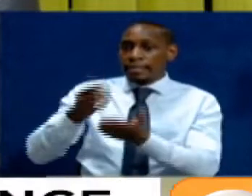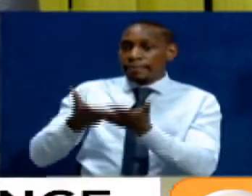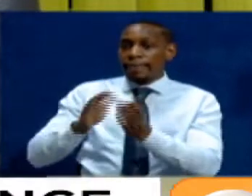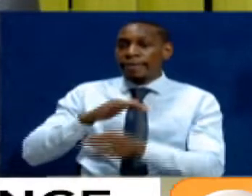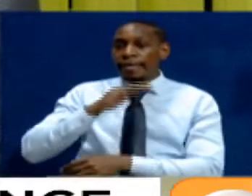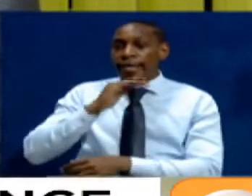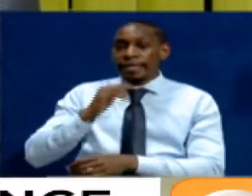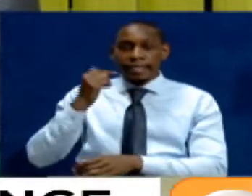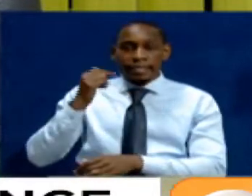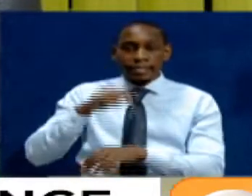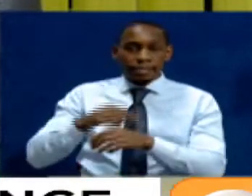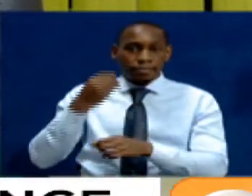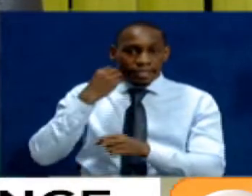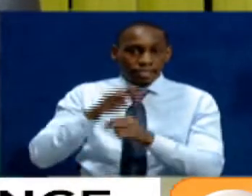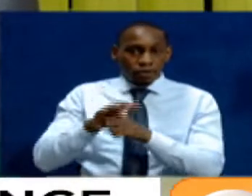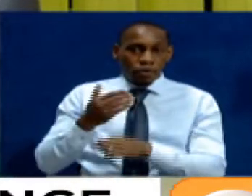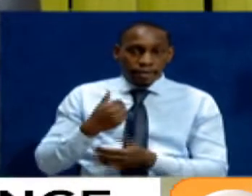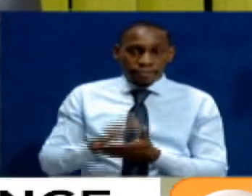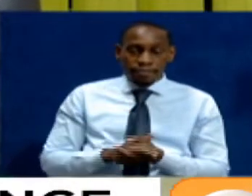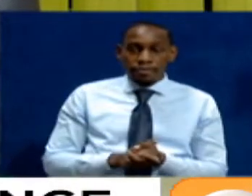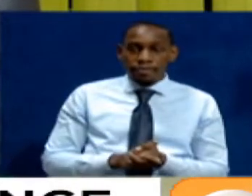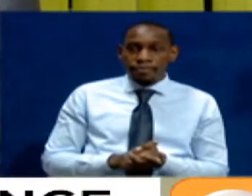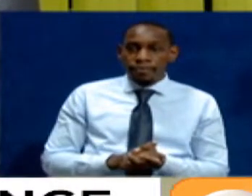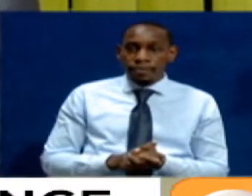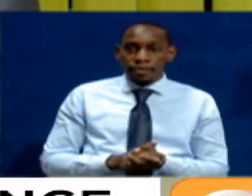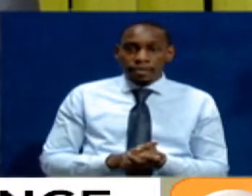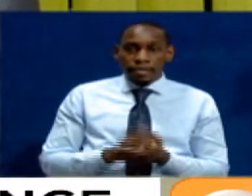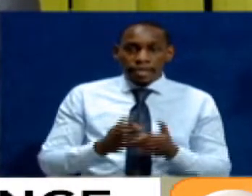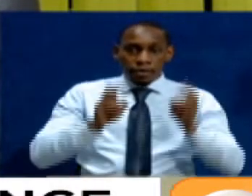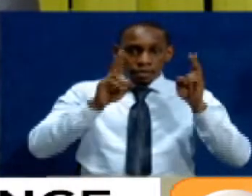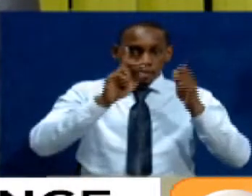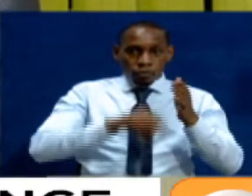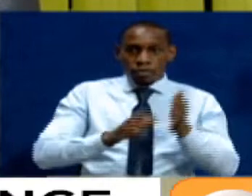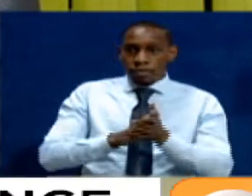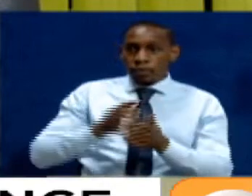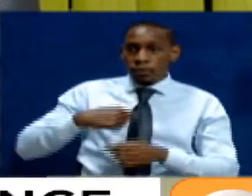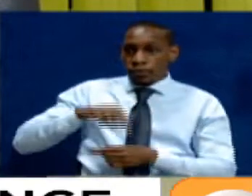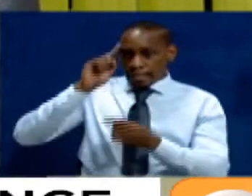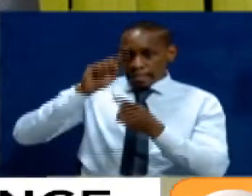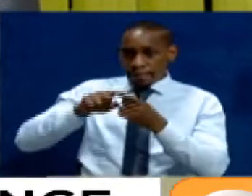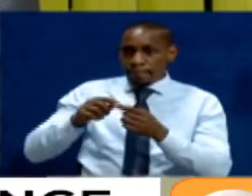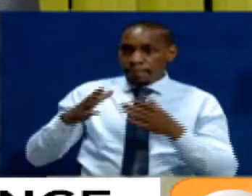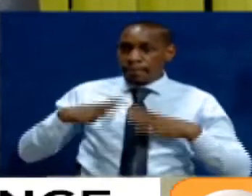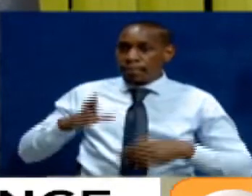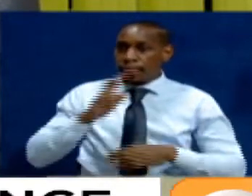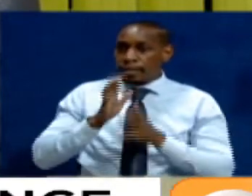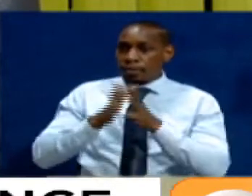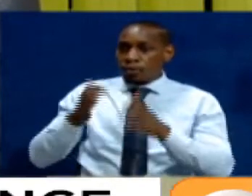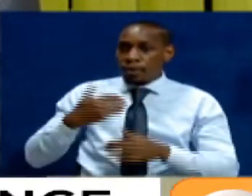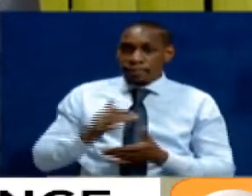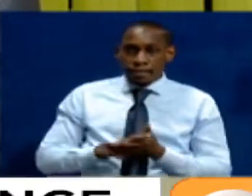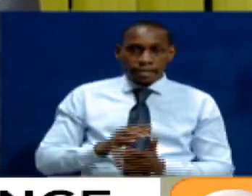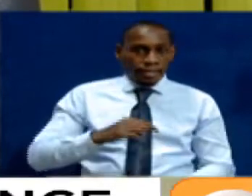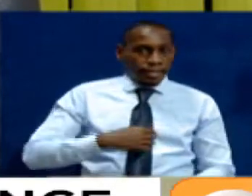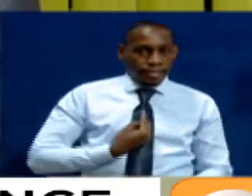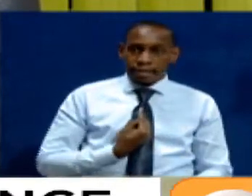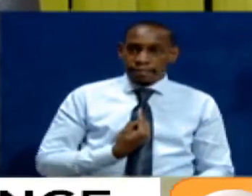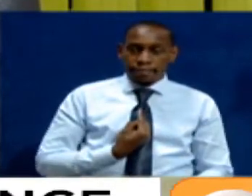this infection. So the issue here is, let us target the people who really are at high risk. I am not going